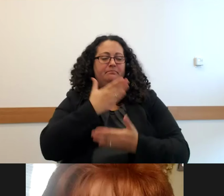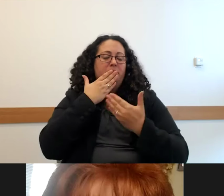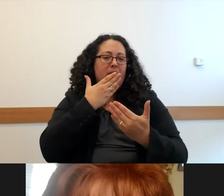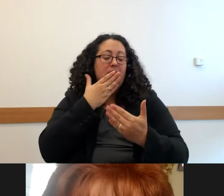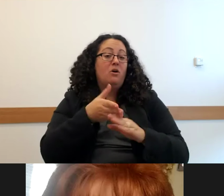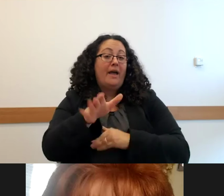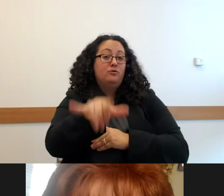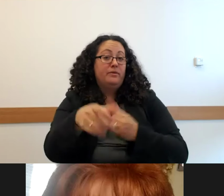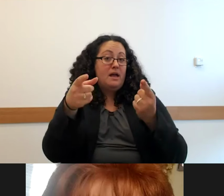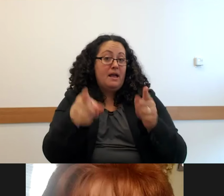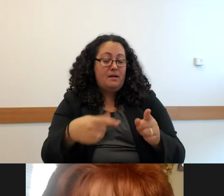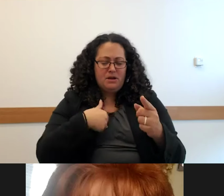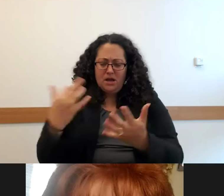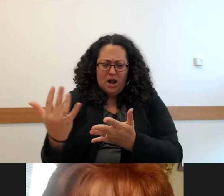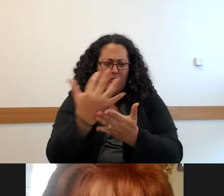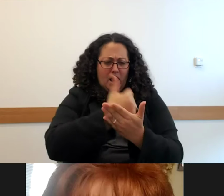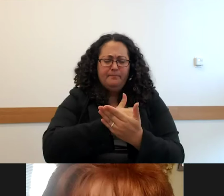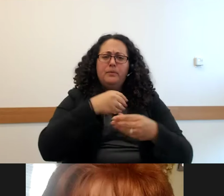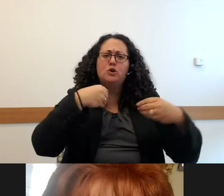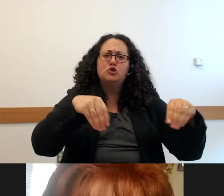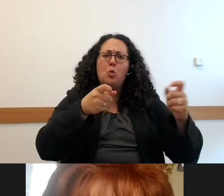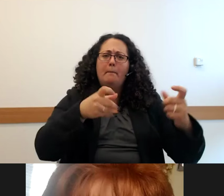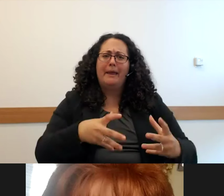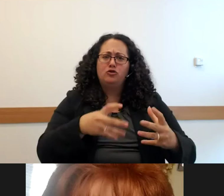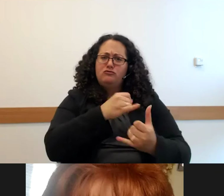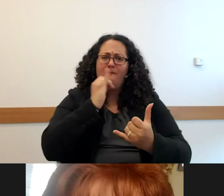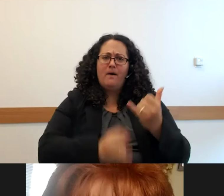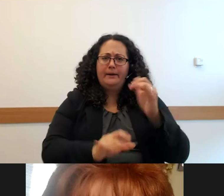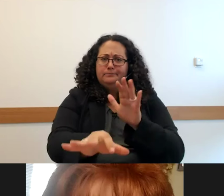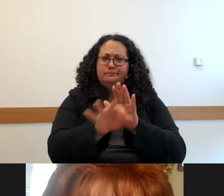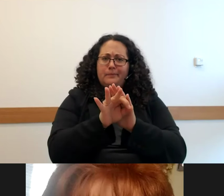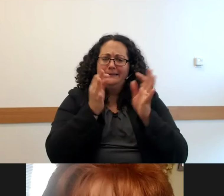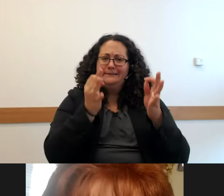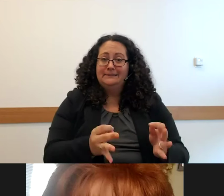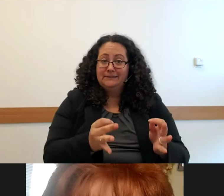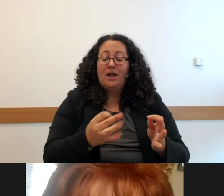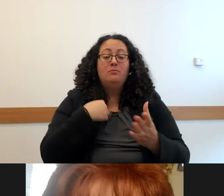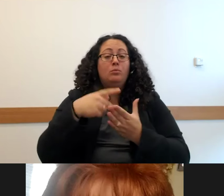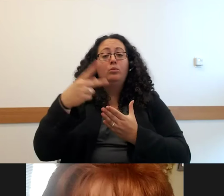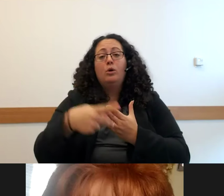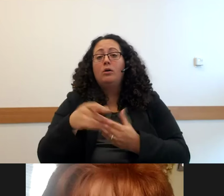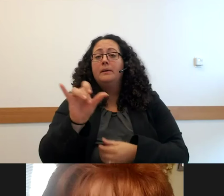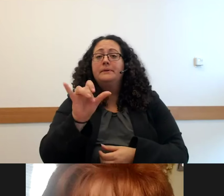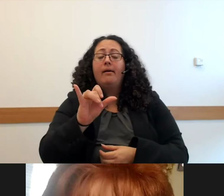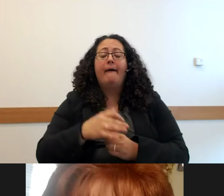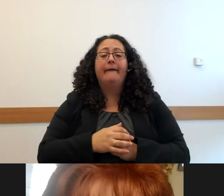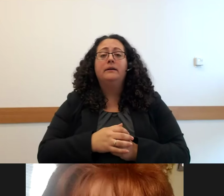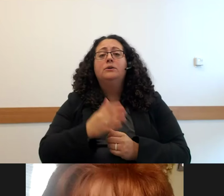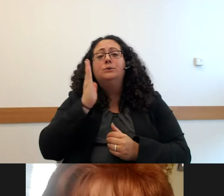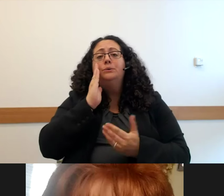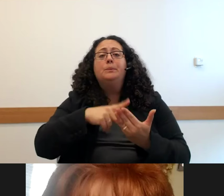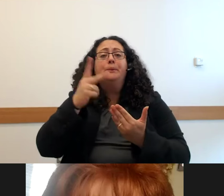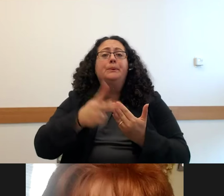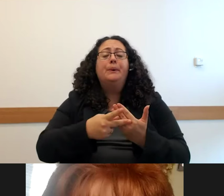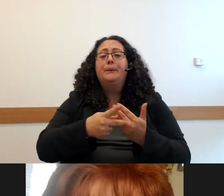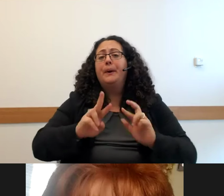that was store managers make the final call. We've had programs like where the program was just